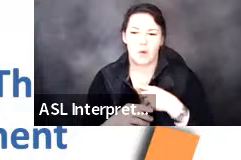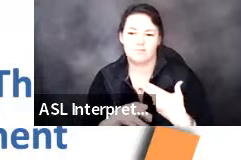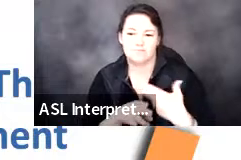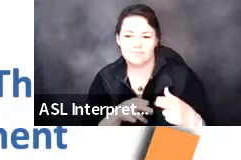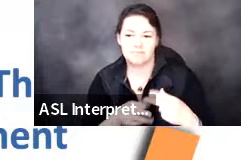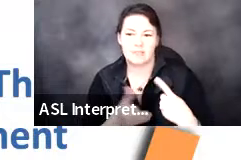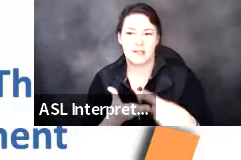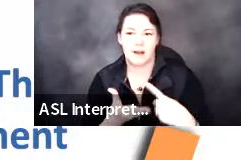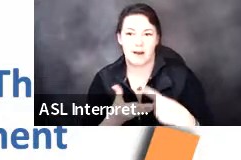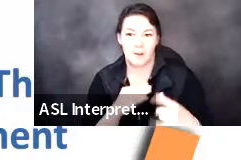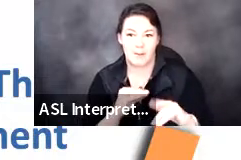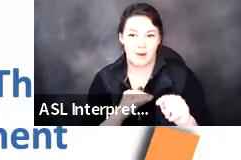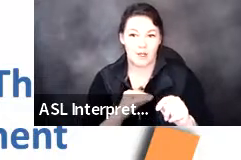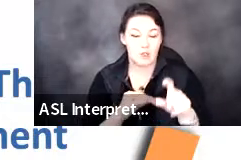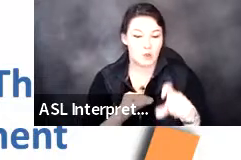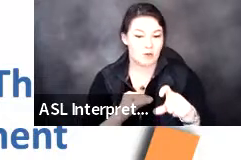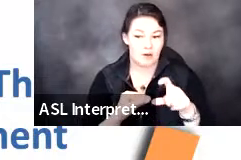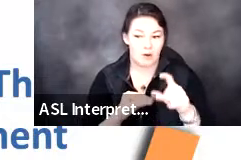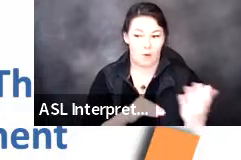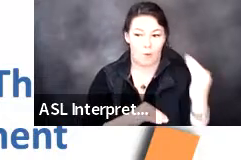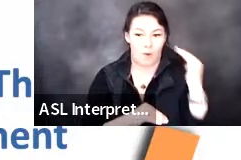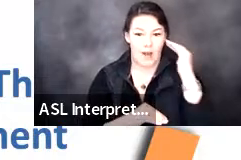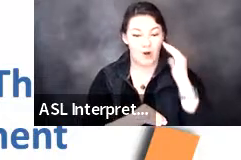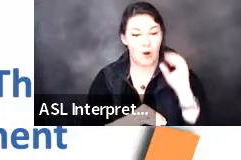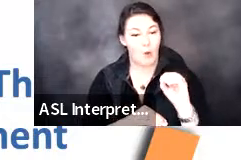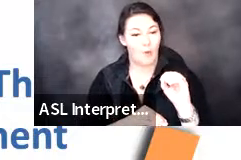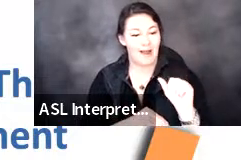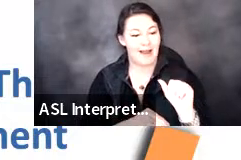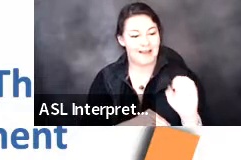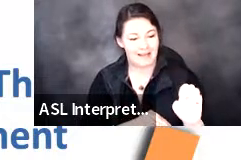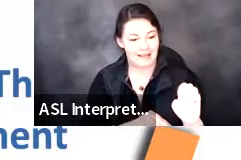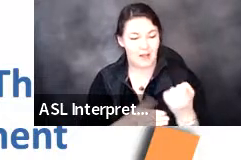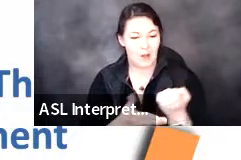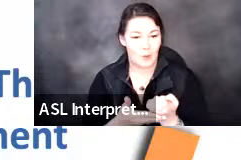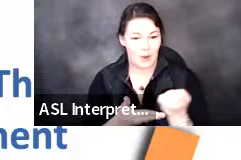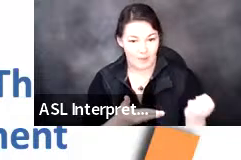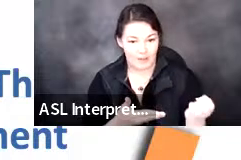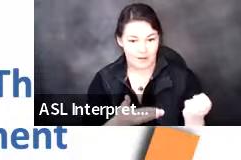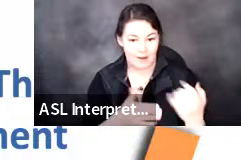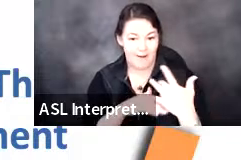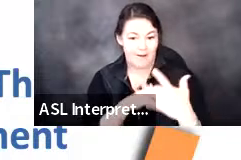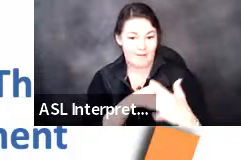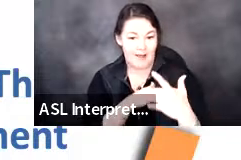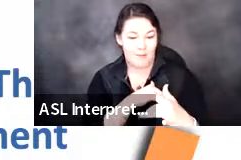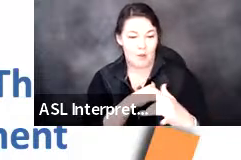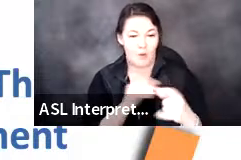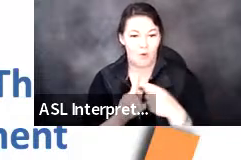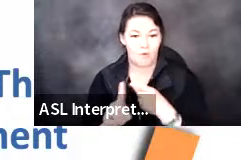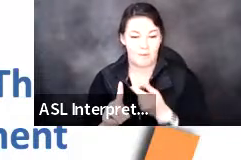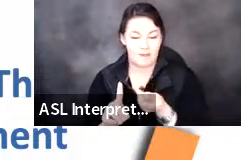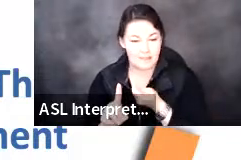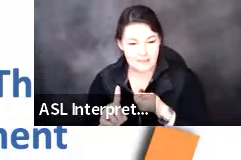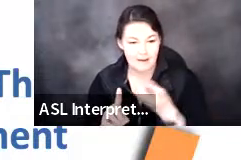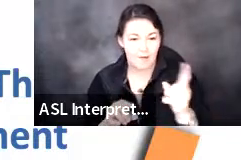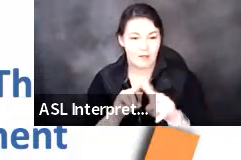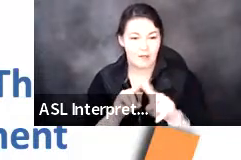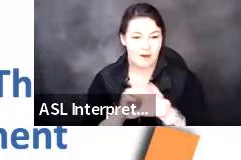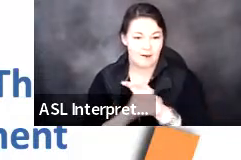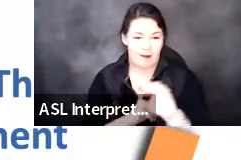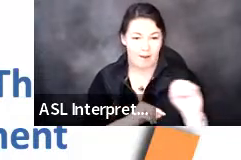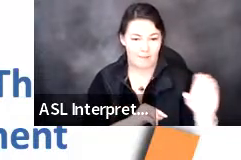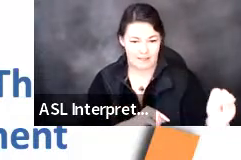minute. You should be aware that OAE equipment is available from several different